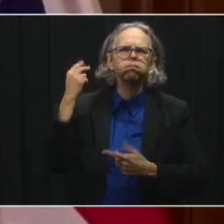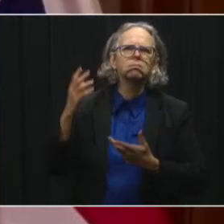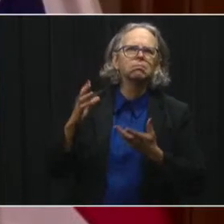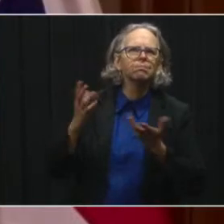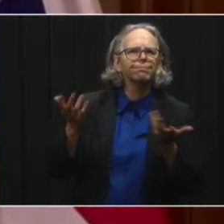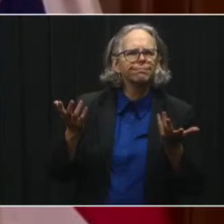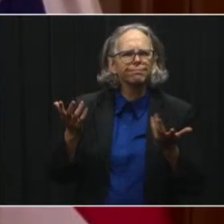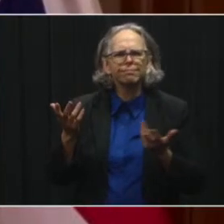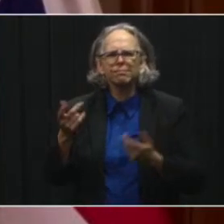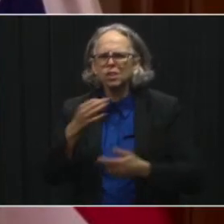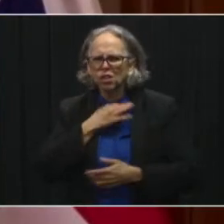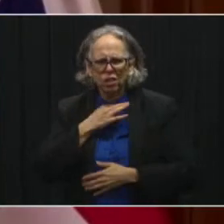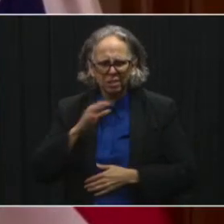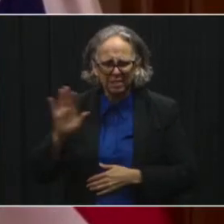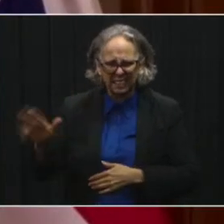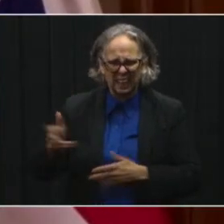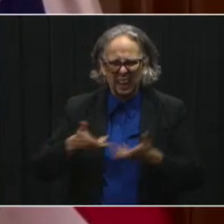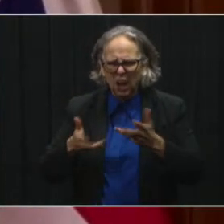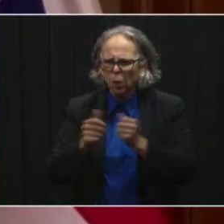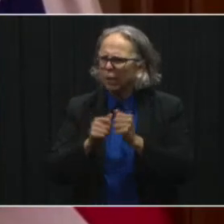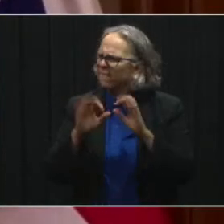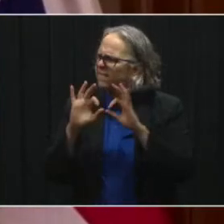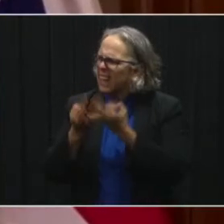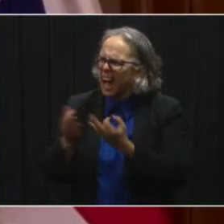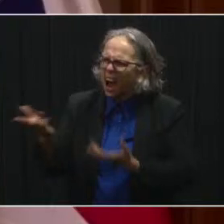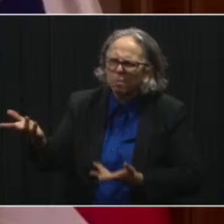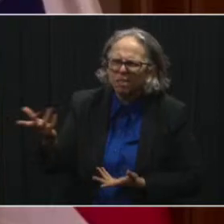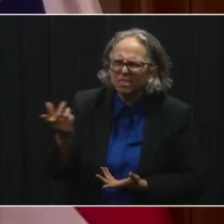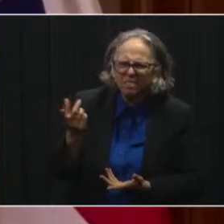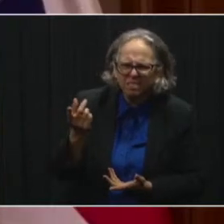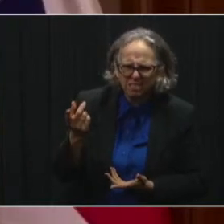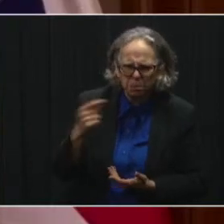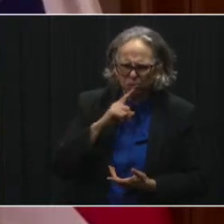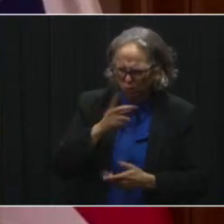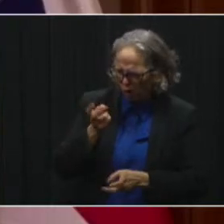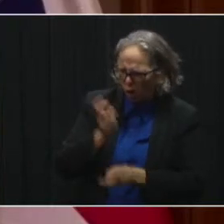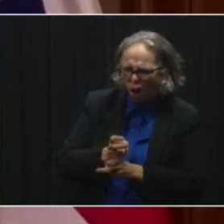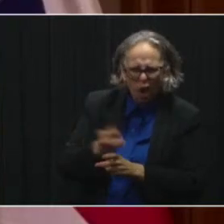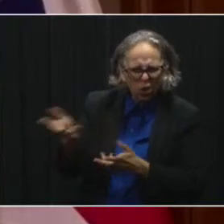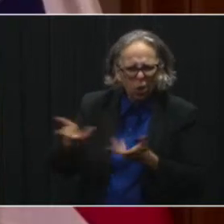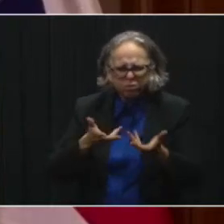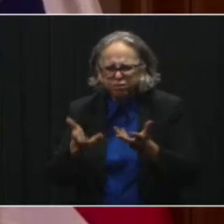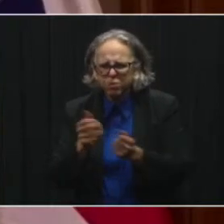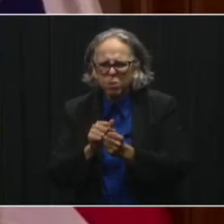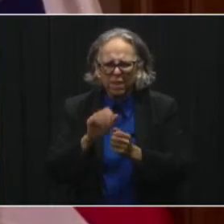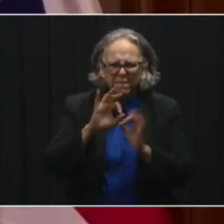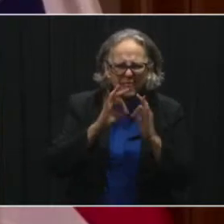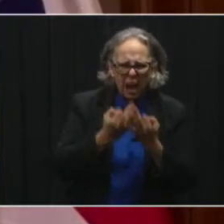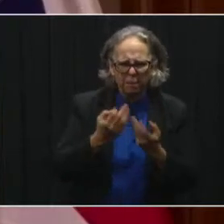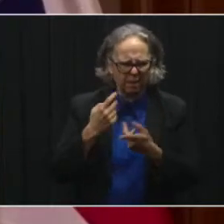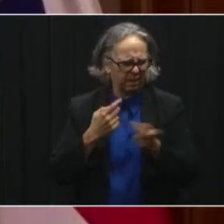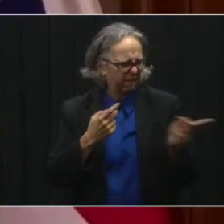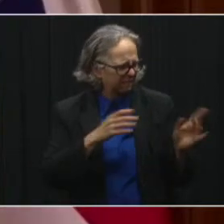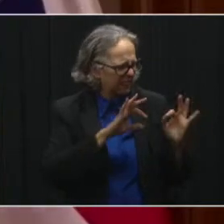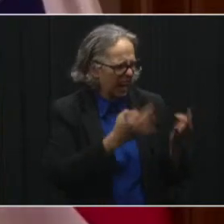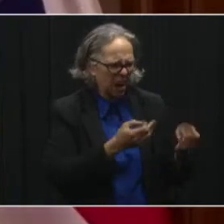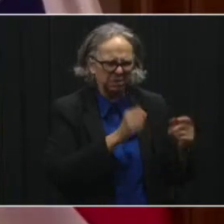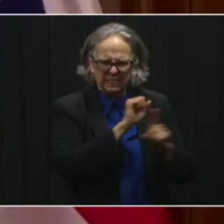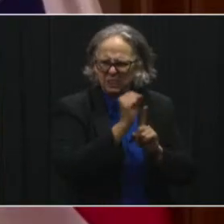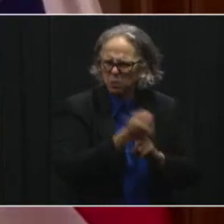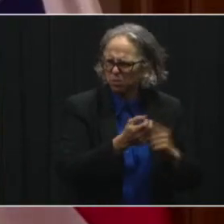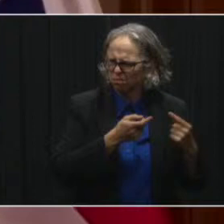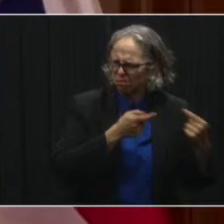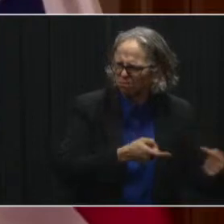members? Again, this is it must be a difficult situation for them, difficult for you, obviously horribly difficult